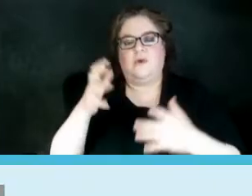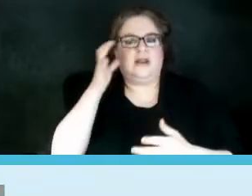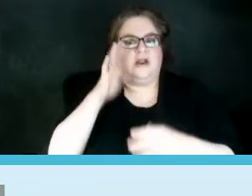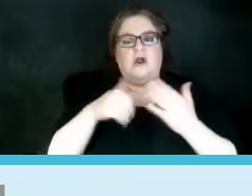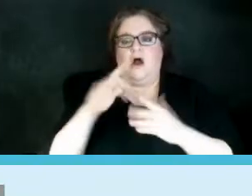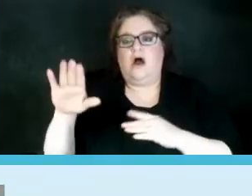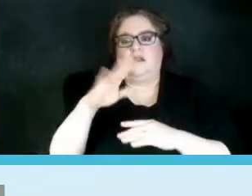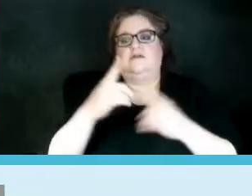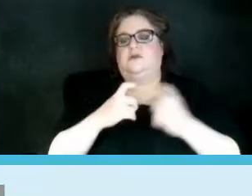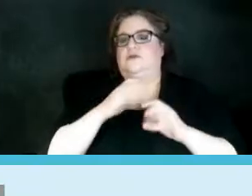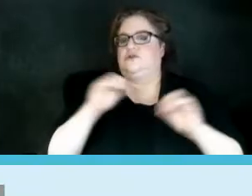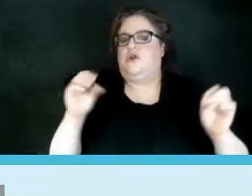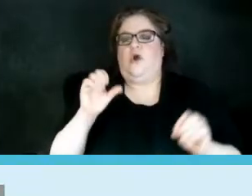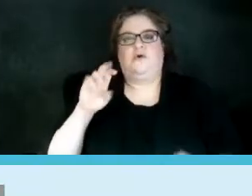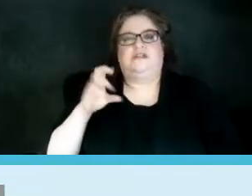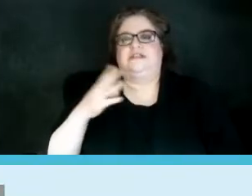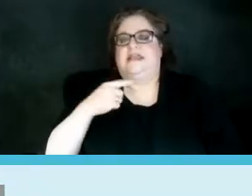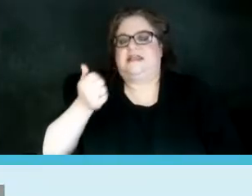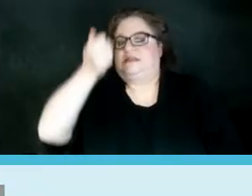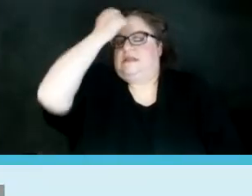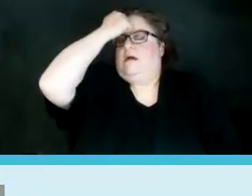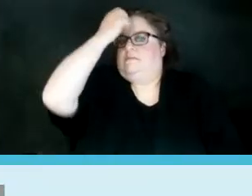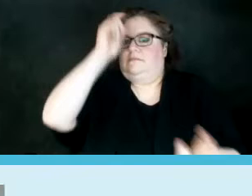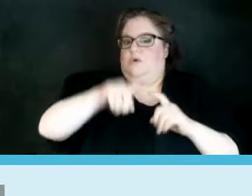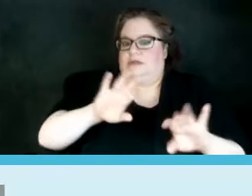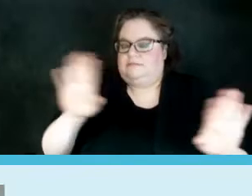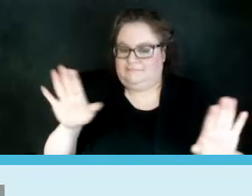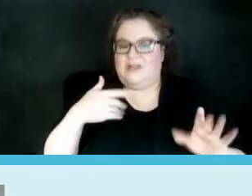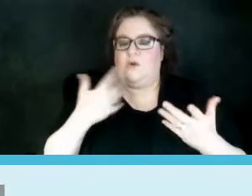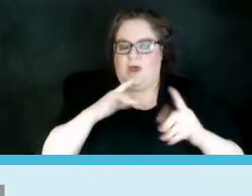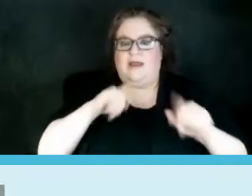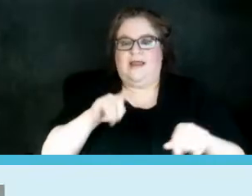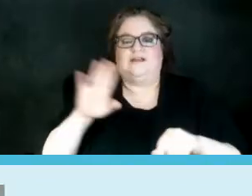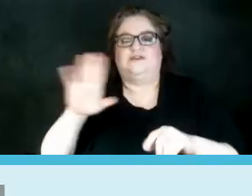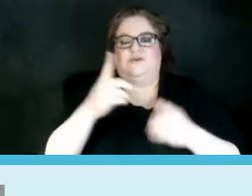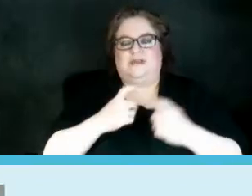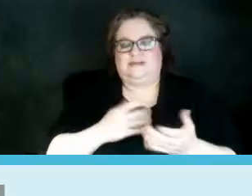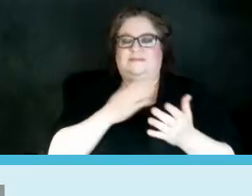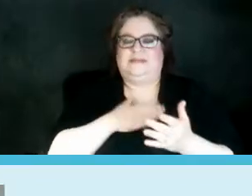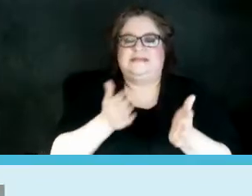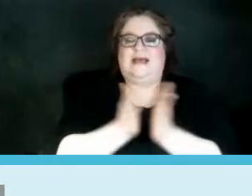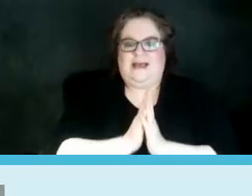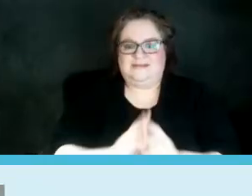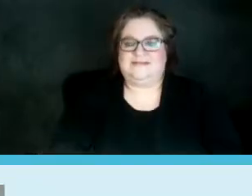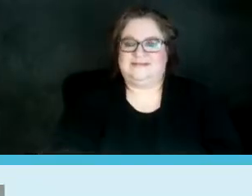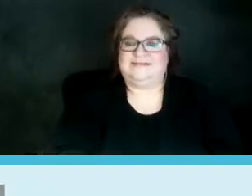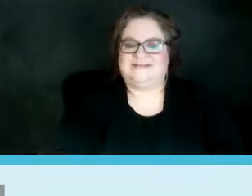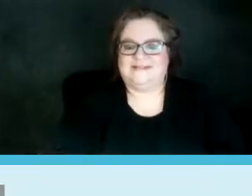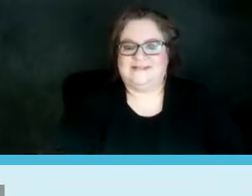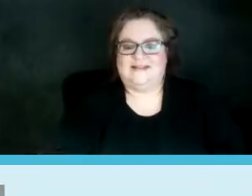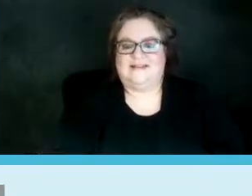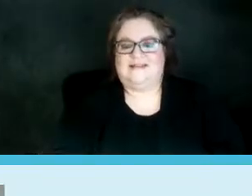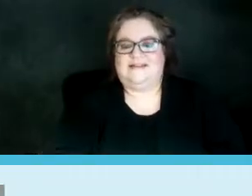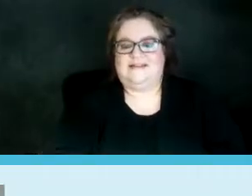your questions. There's no such thing as a dumb question. Answer all your questions. Ask all your questions. All right, so I'm gonna be quiet